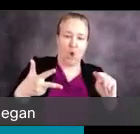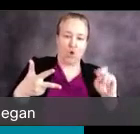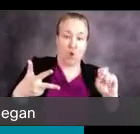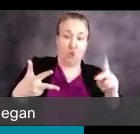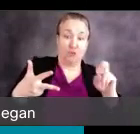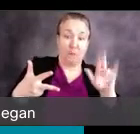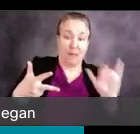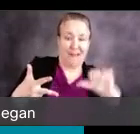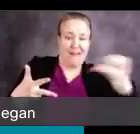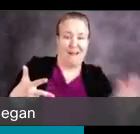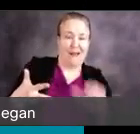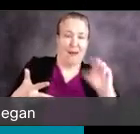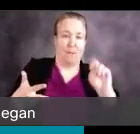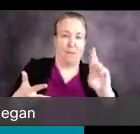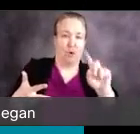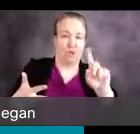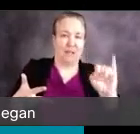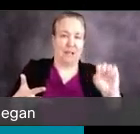reply at